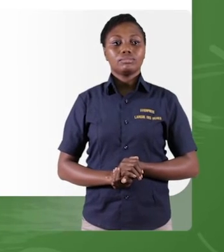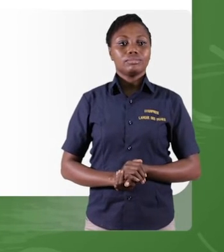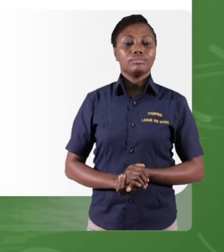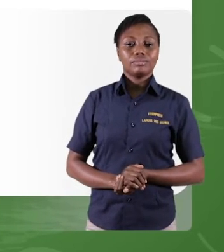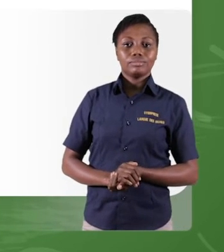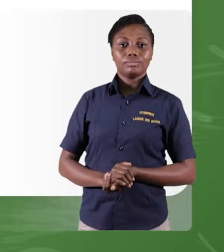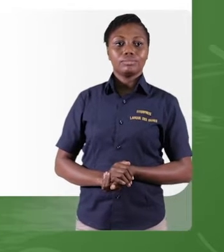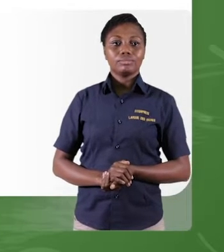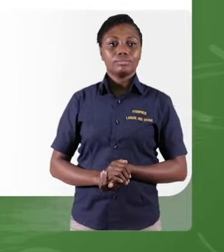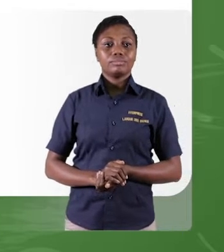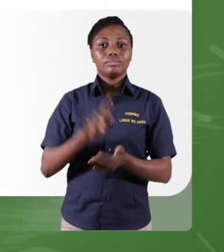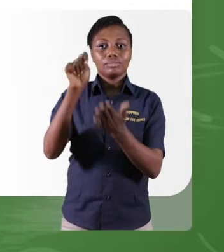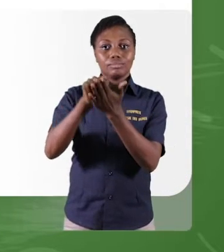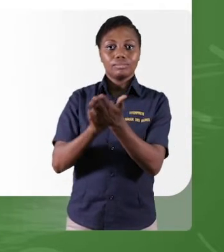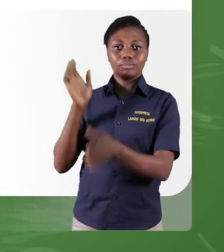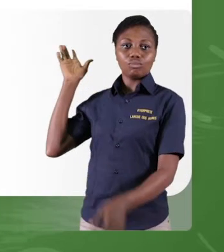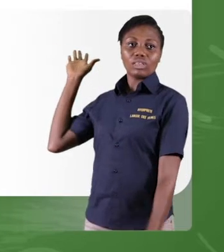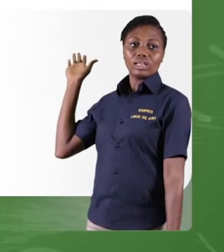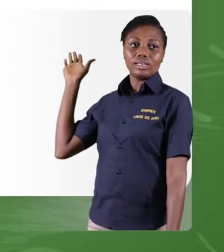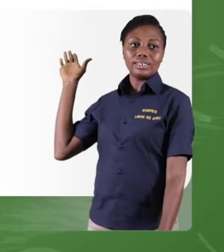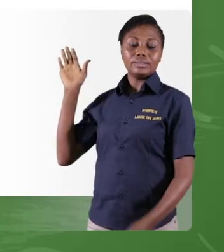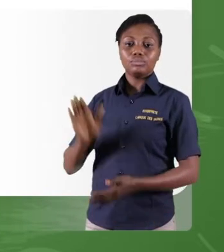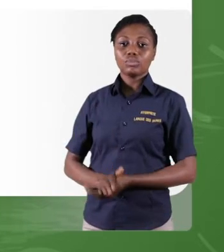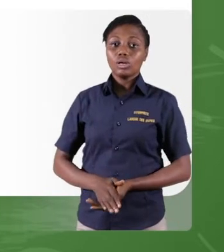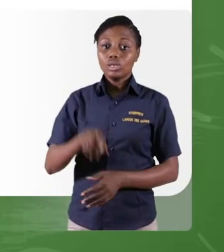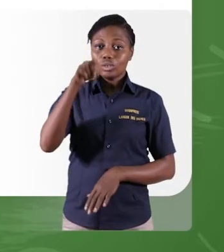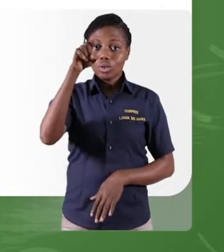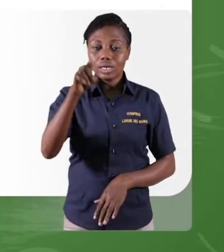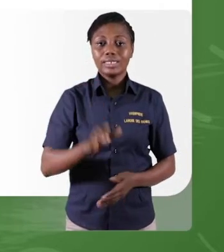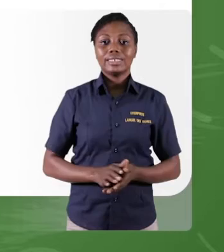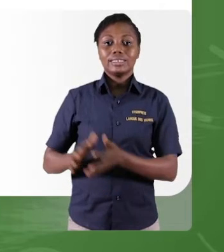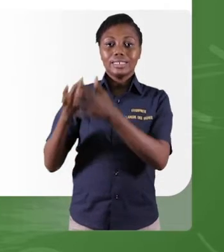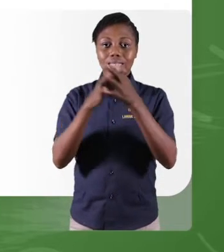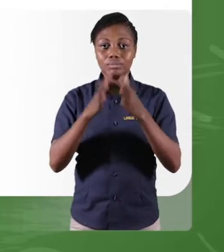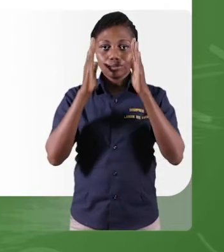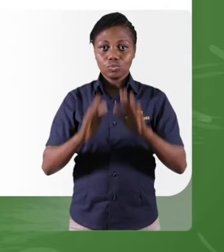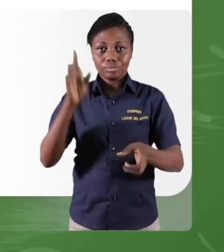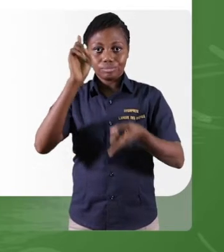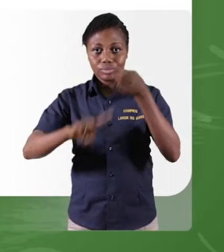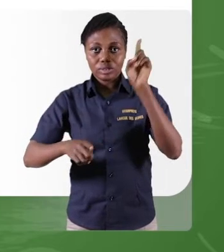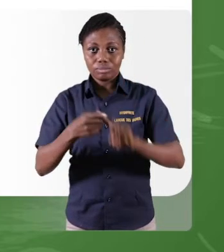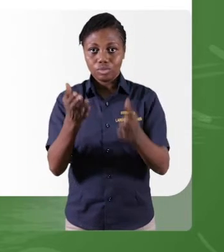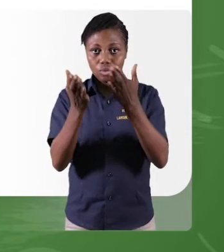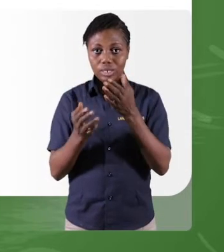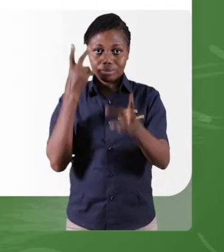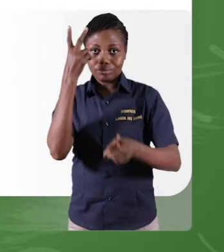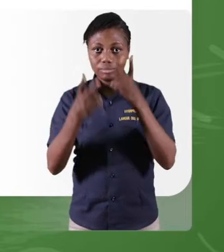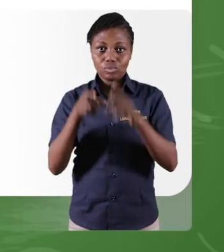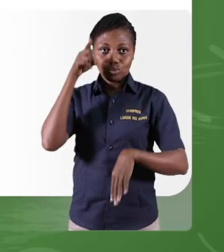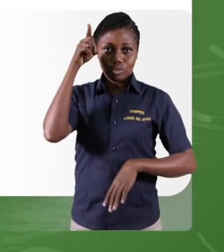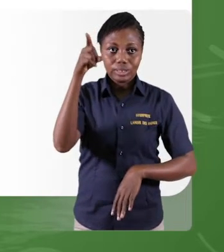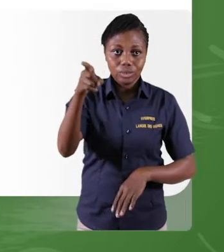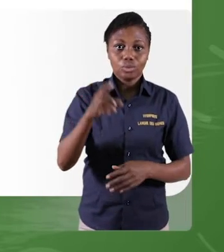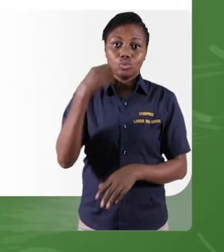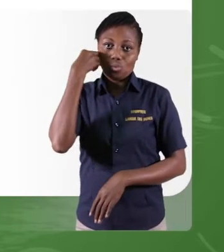the communication activity. And it goes like this. Your American friend wants to visit you soon in your